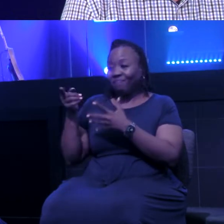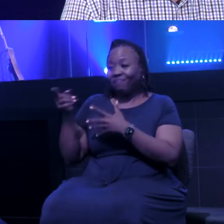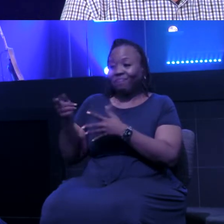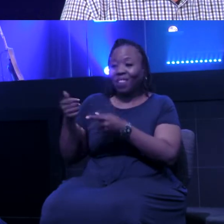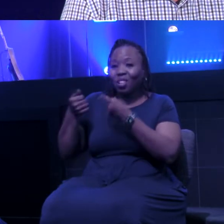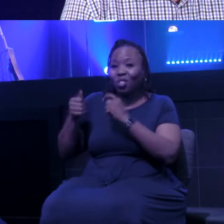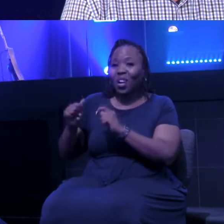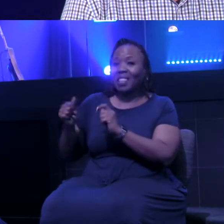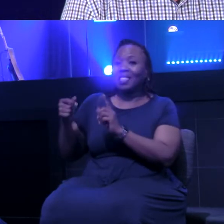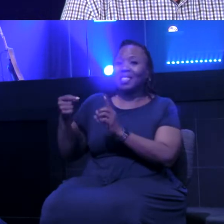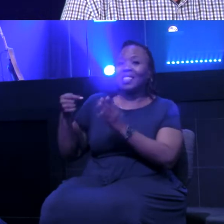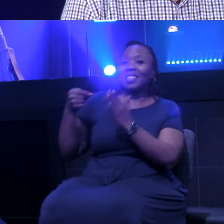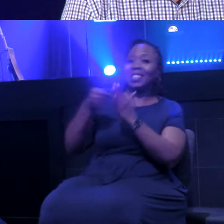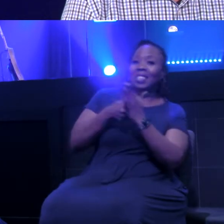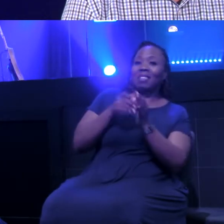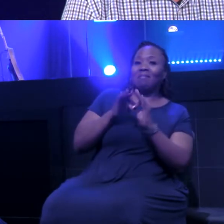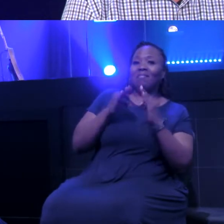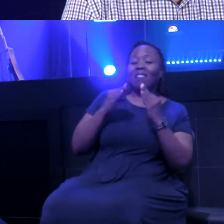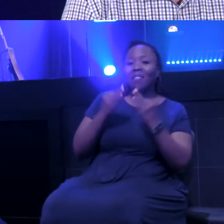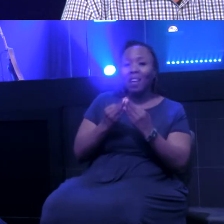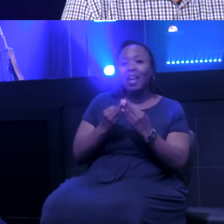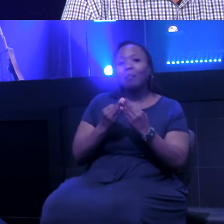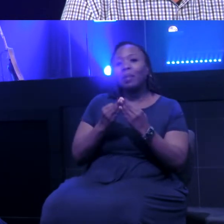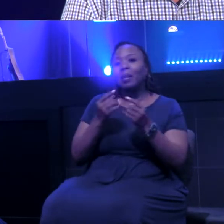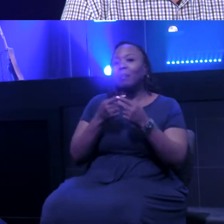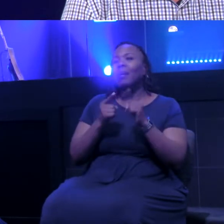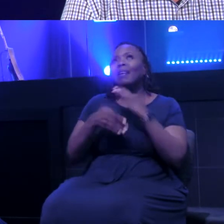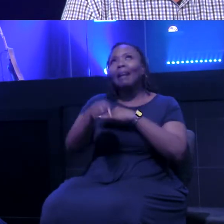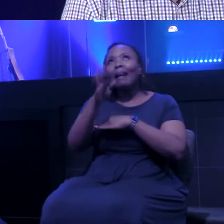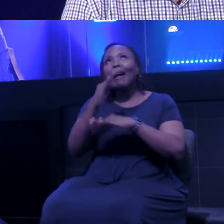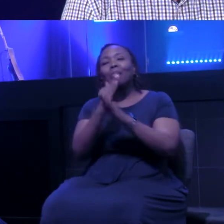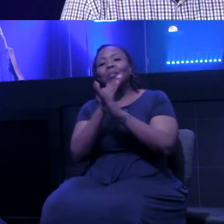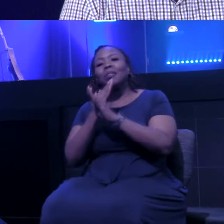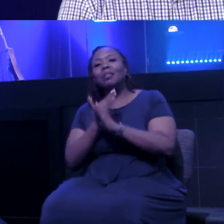But thank God the authority stepped in and prevented that from happening.